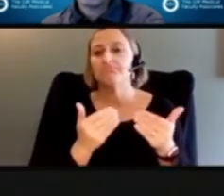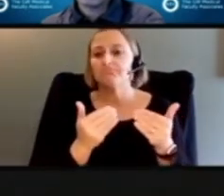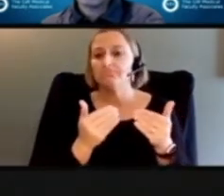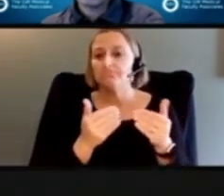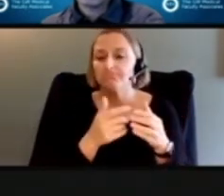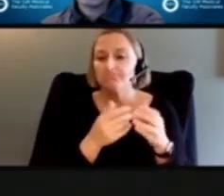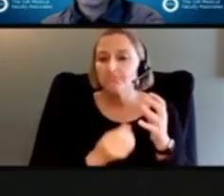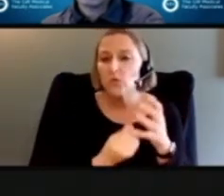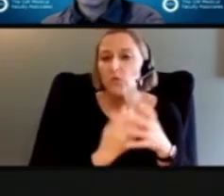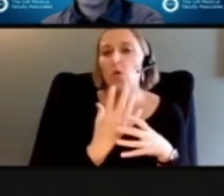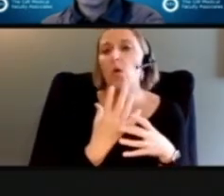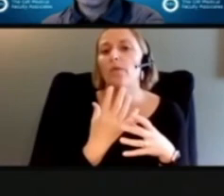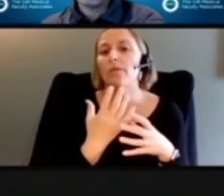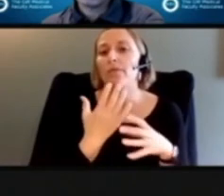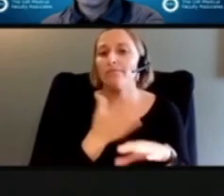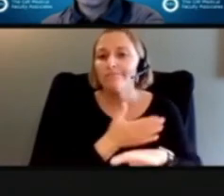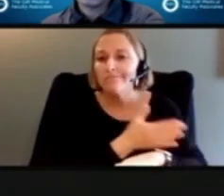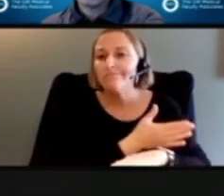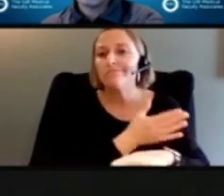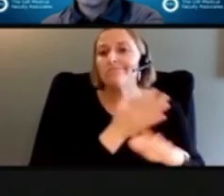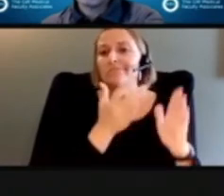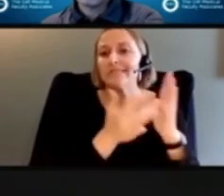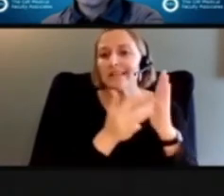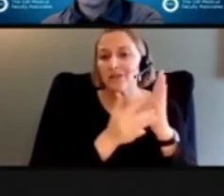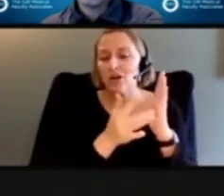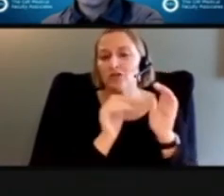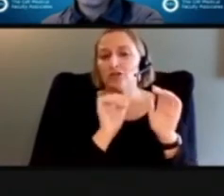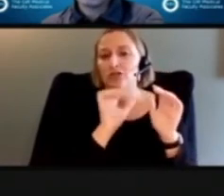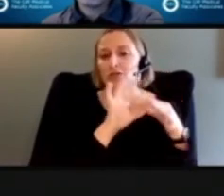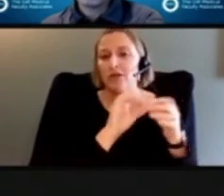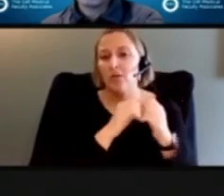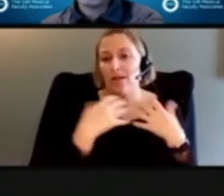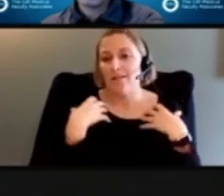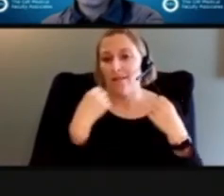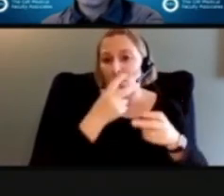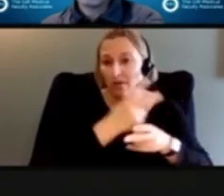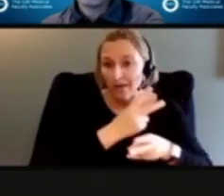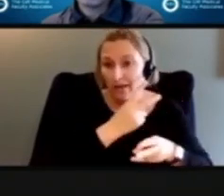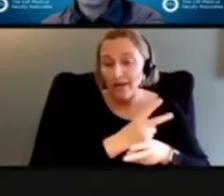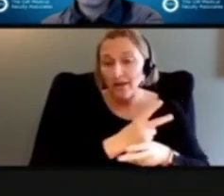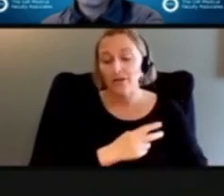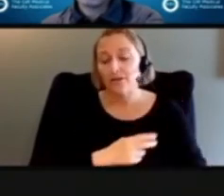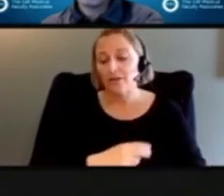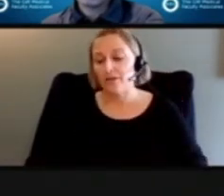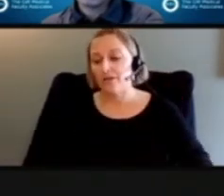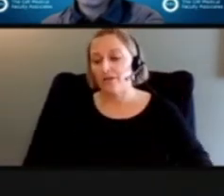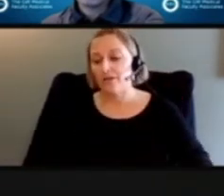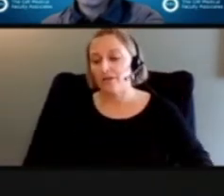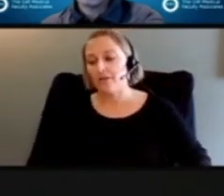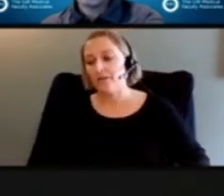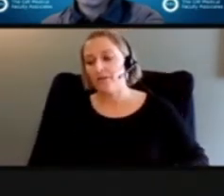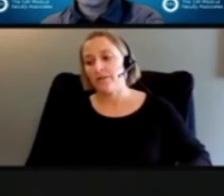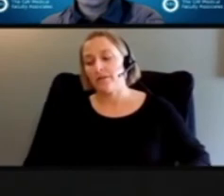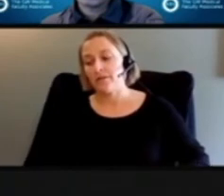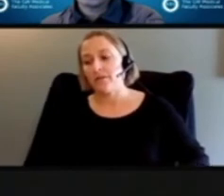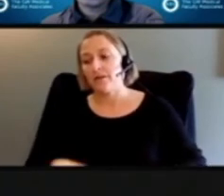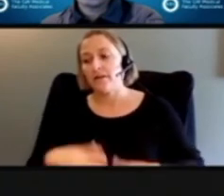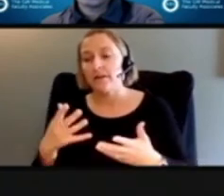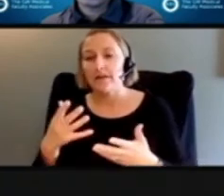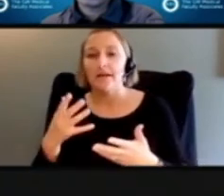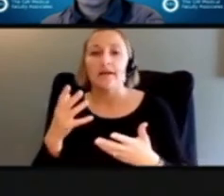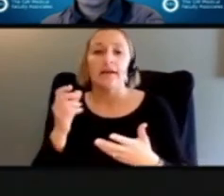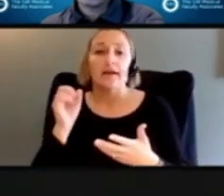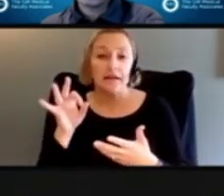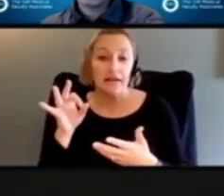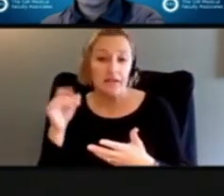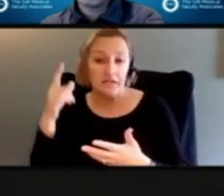technology as it plays out in healthcare, right? So understanding that, if a healthcare provider or a member of a healthcare team is